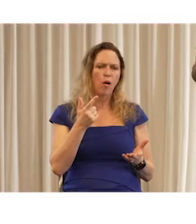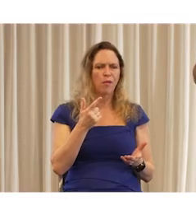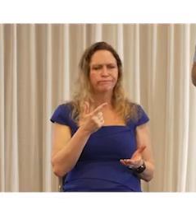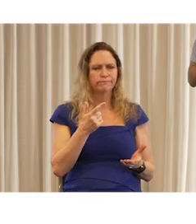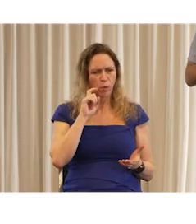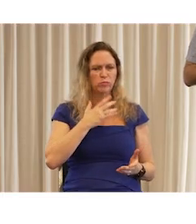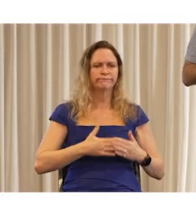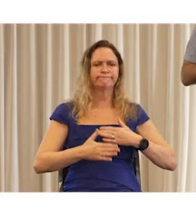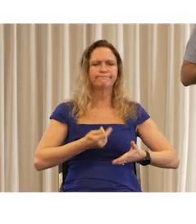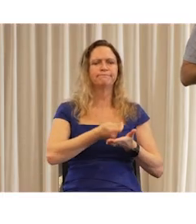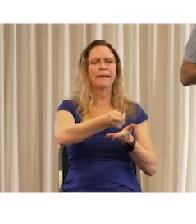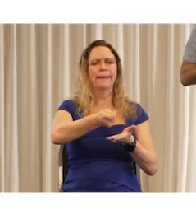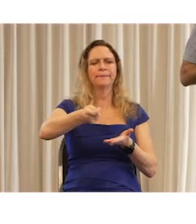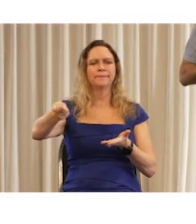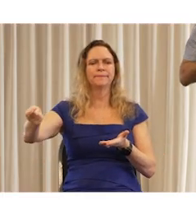for them,